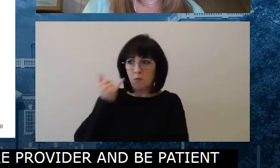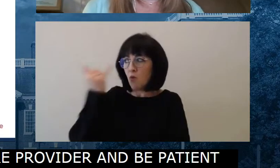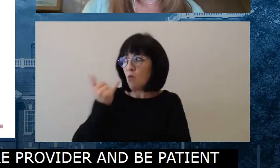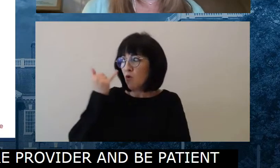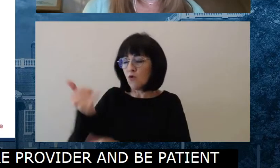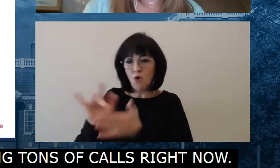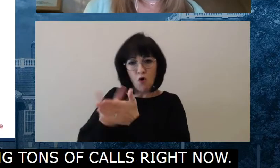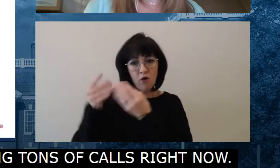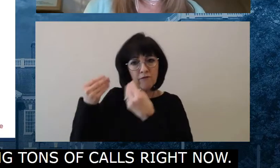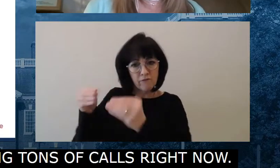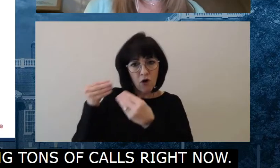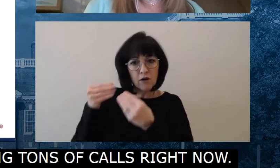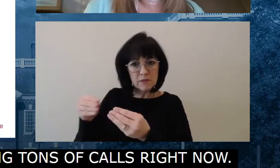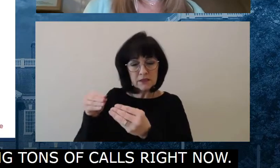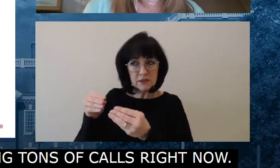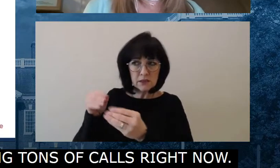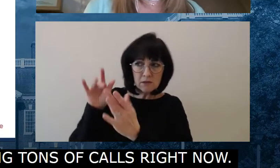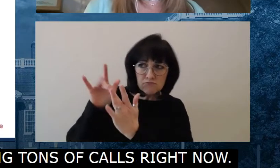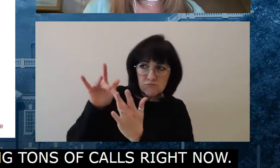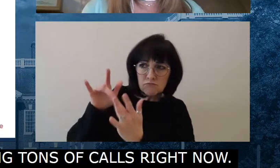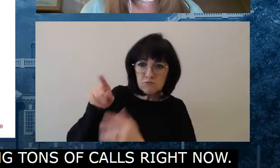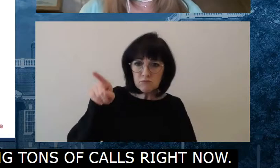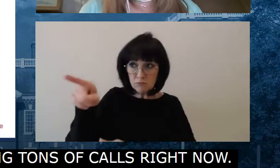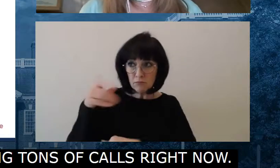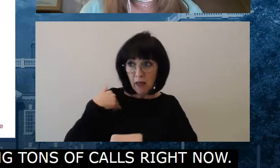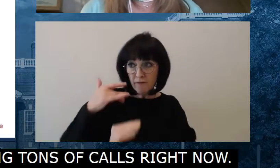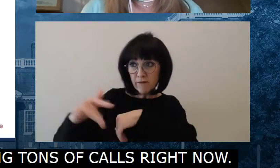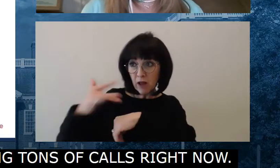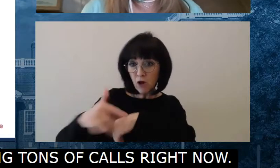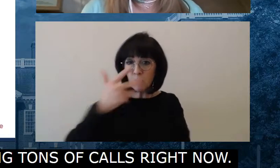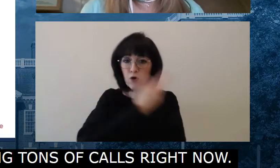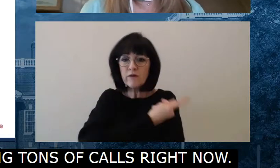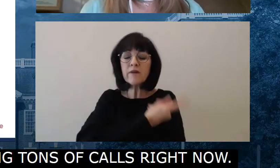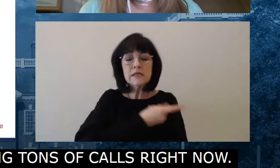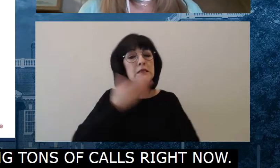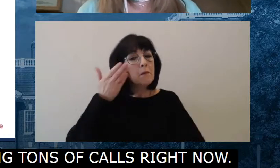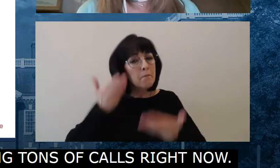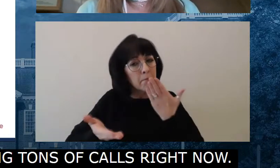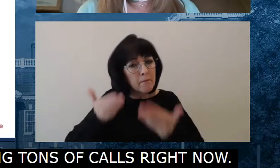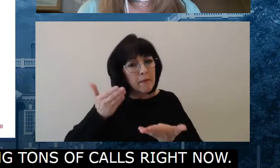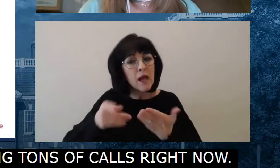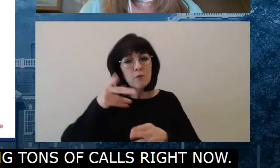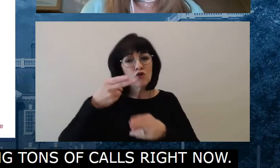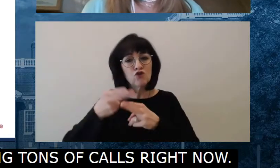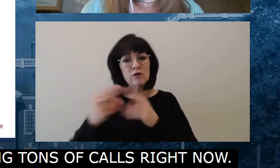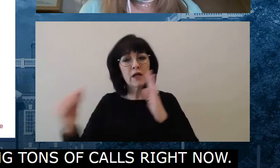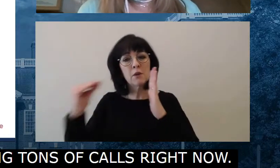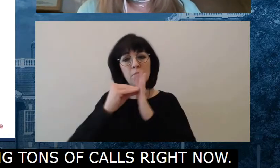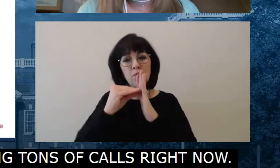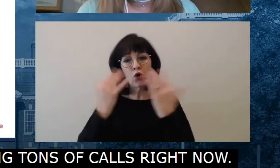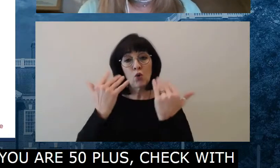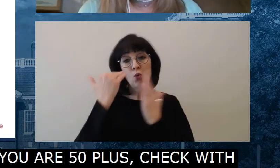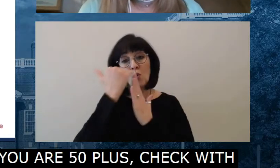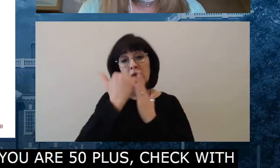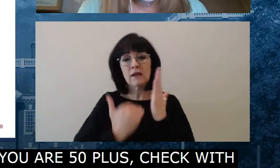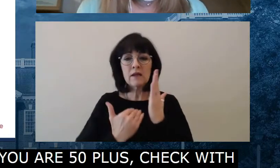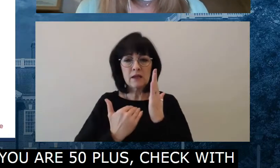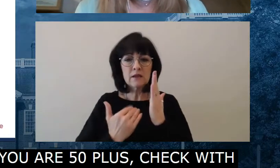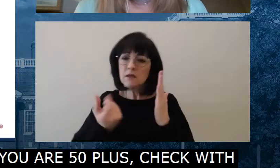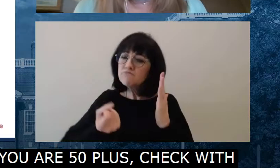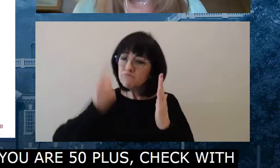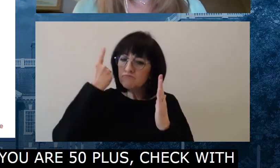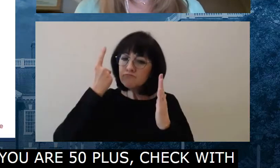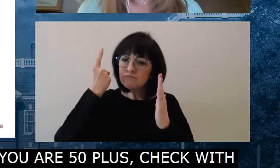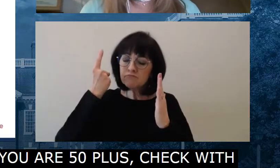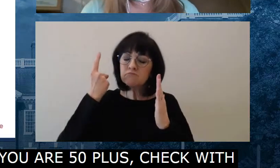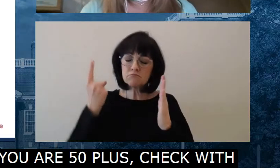either check with your pharmacy, try to get on a wait list with your pharmacy, and also get on our state waiting list